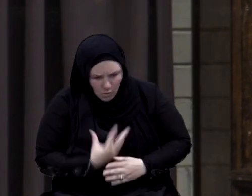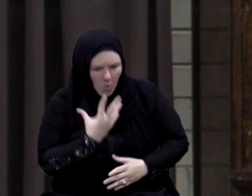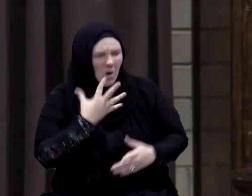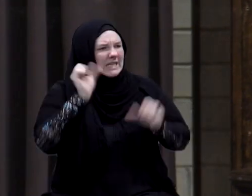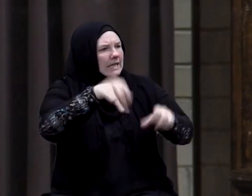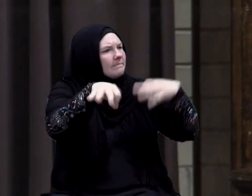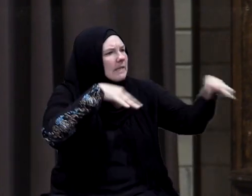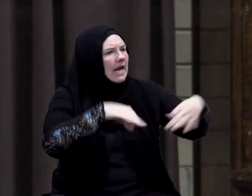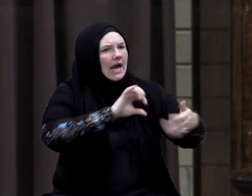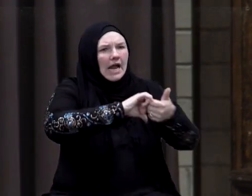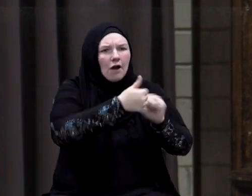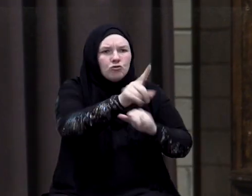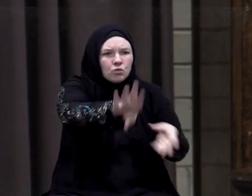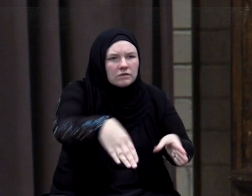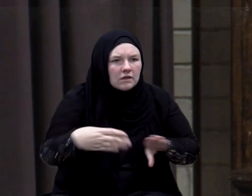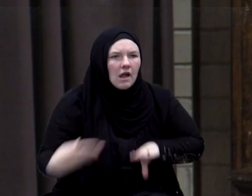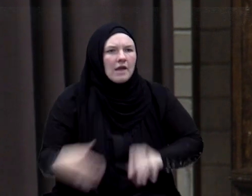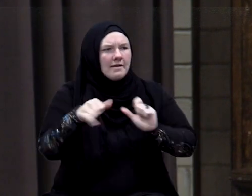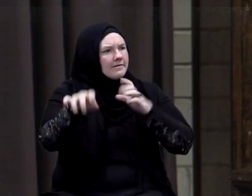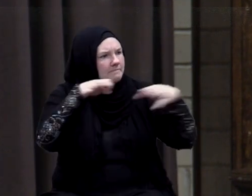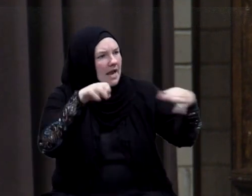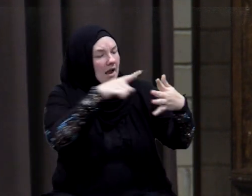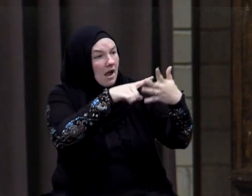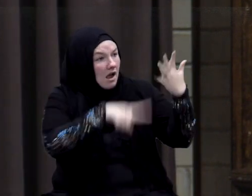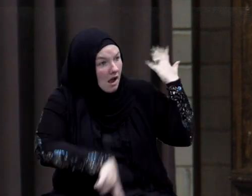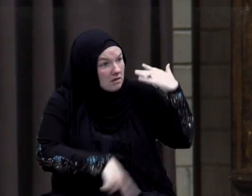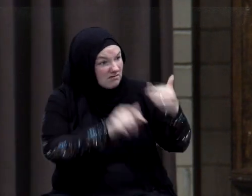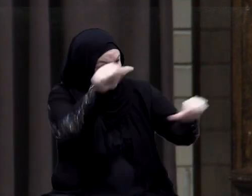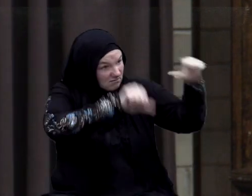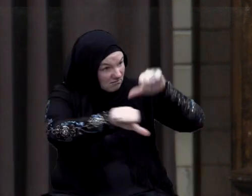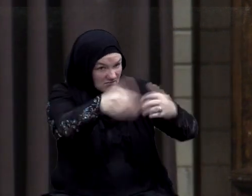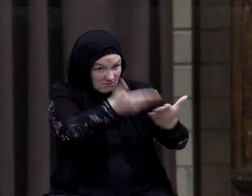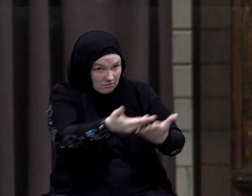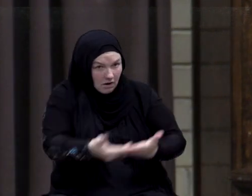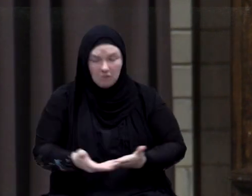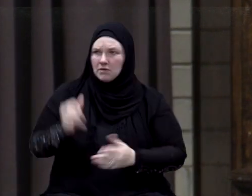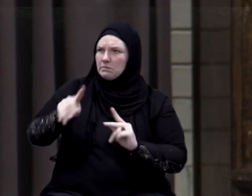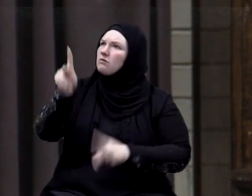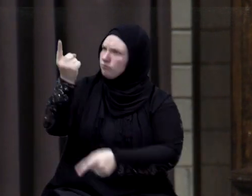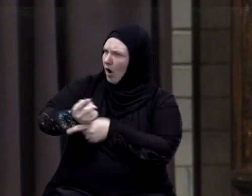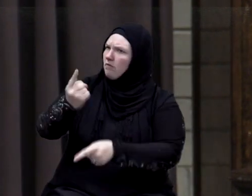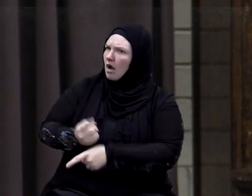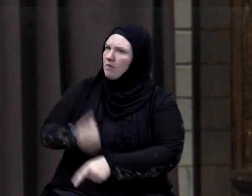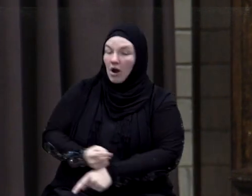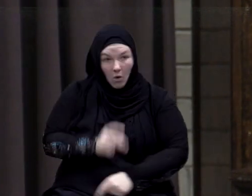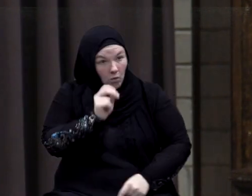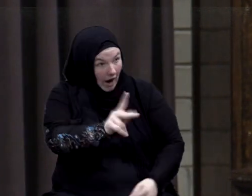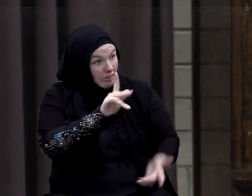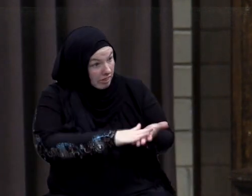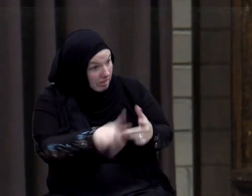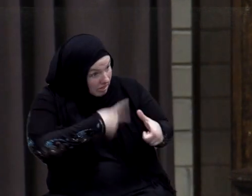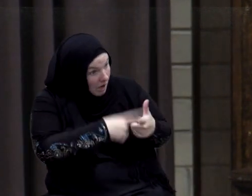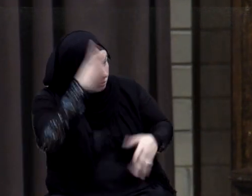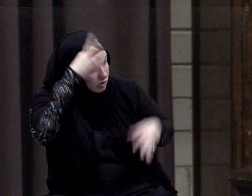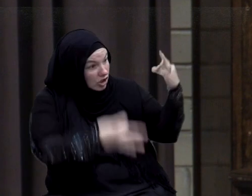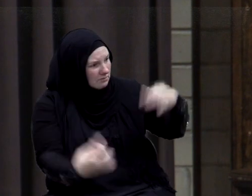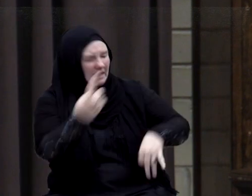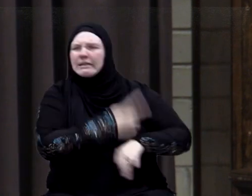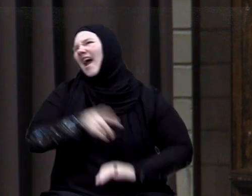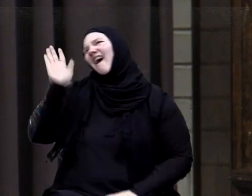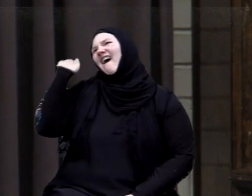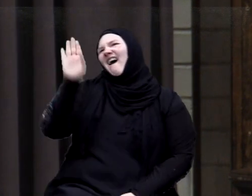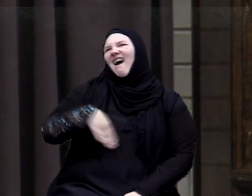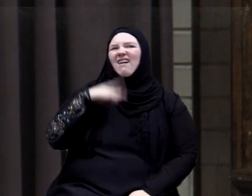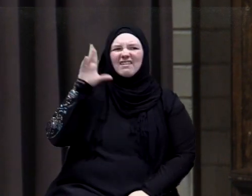ideas, wrong-headed beliefs. Allah wants us to know Him by knowing His blessings and His